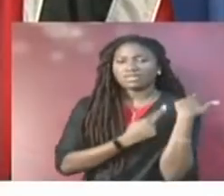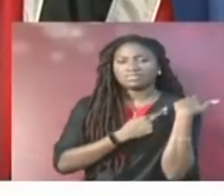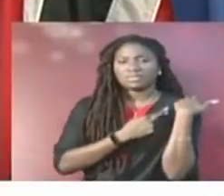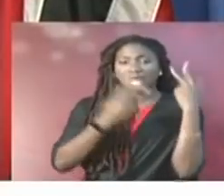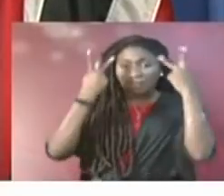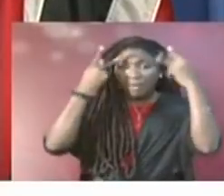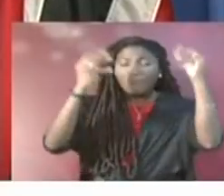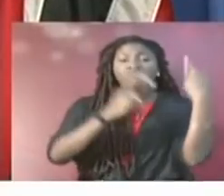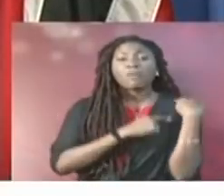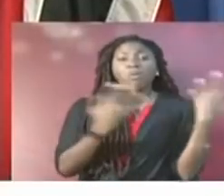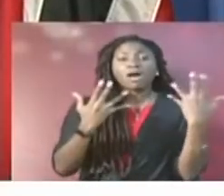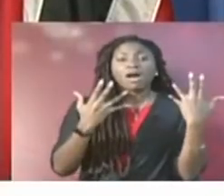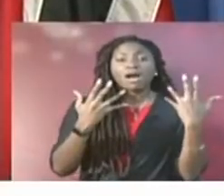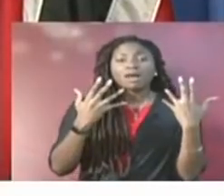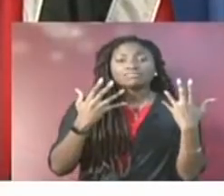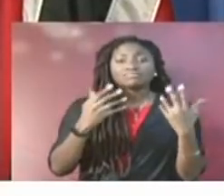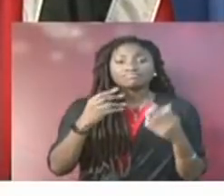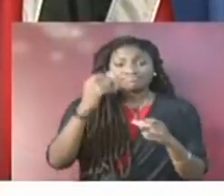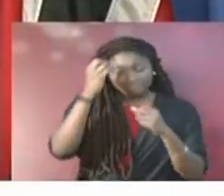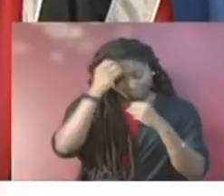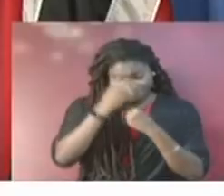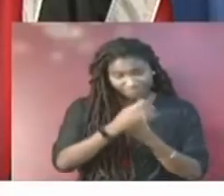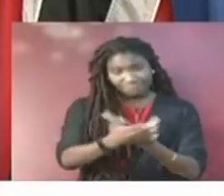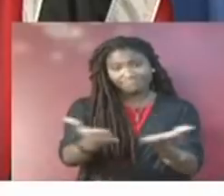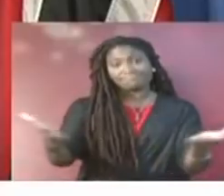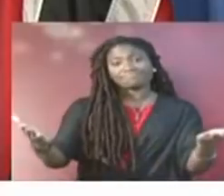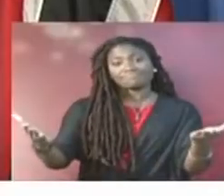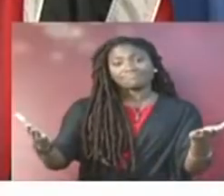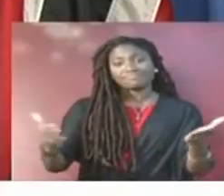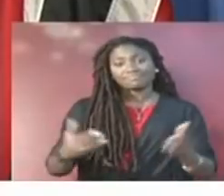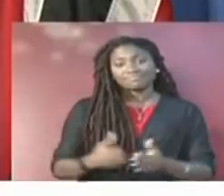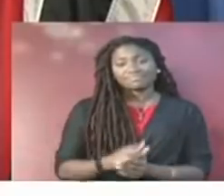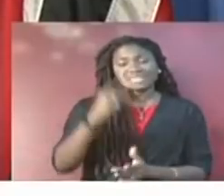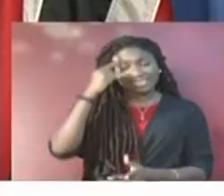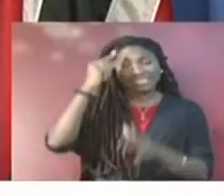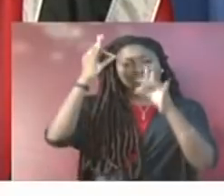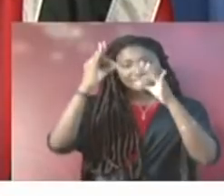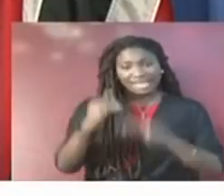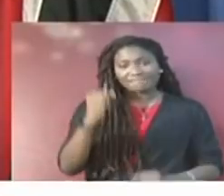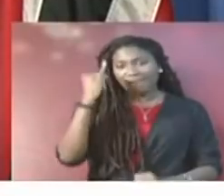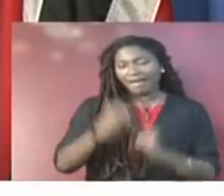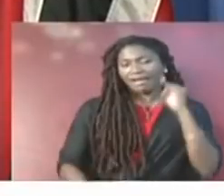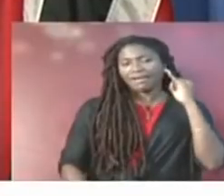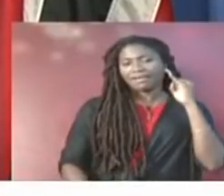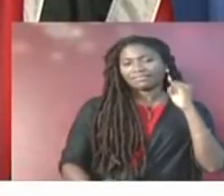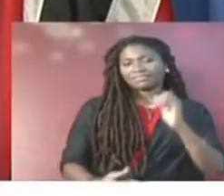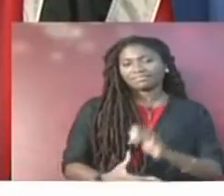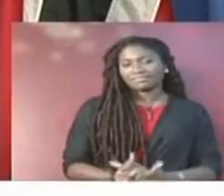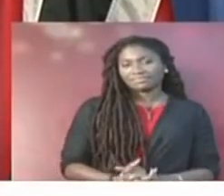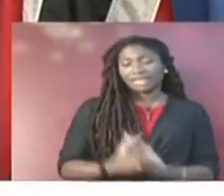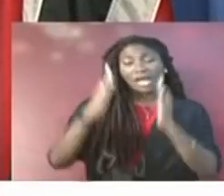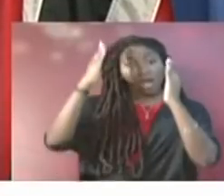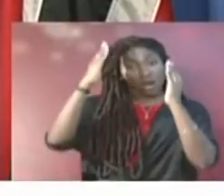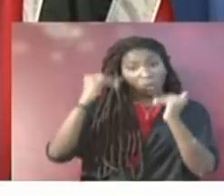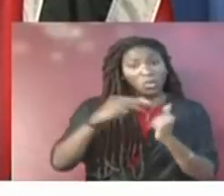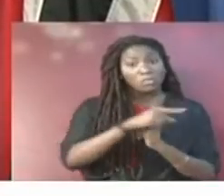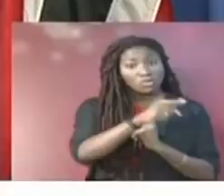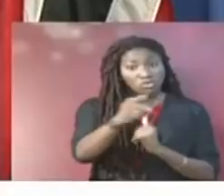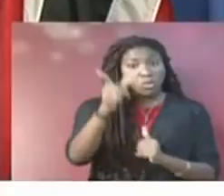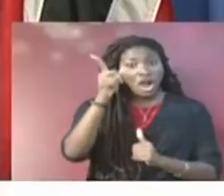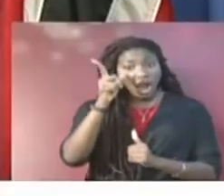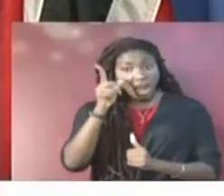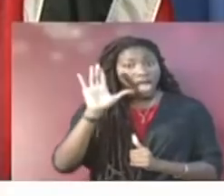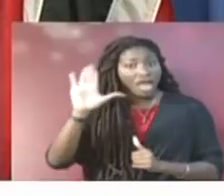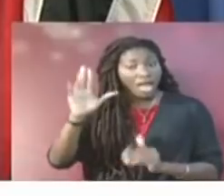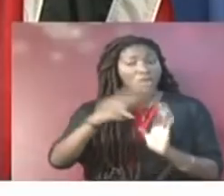call. And the call has been made. I expect that you will answer.